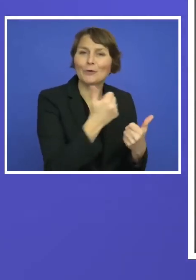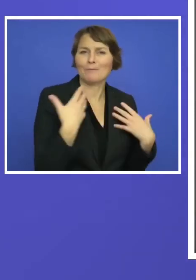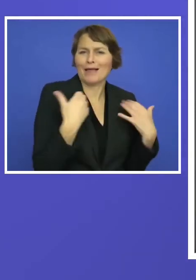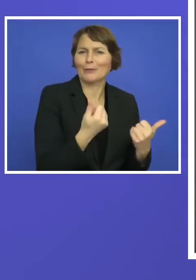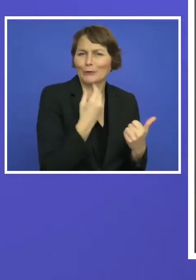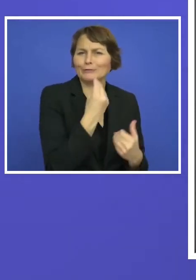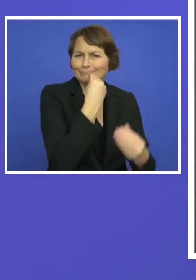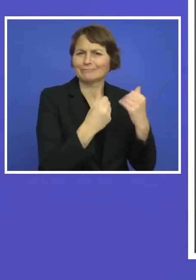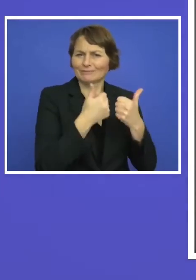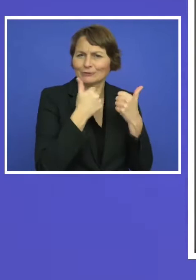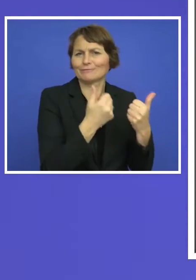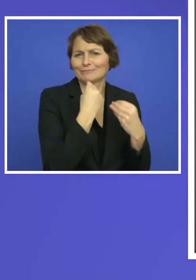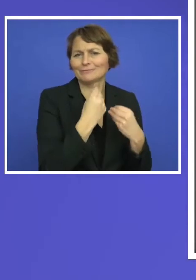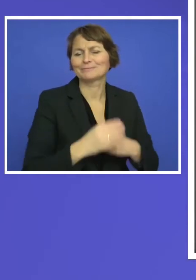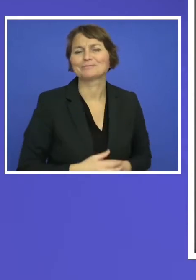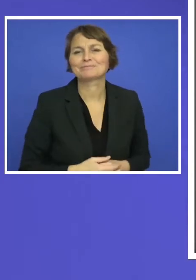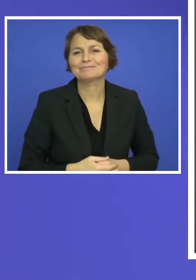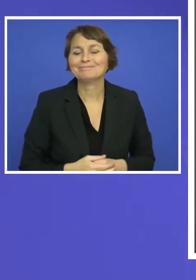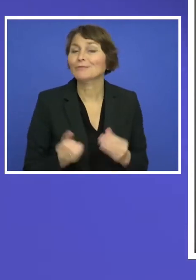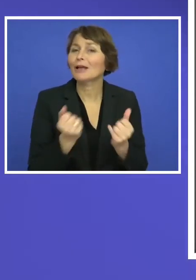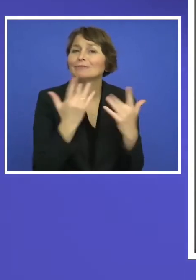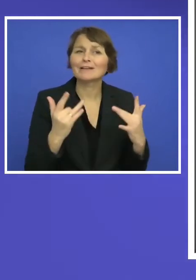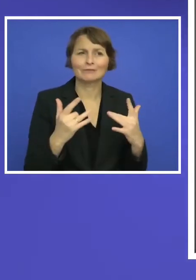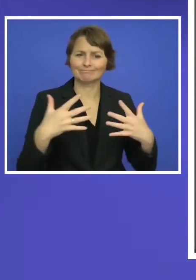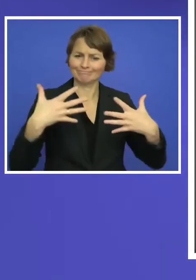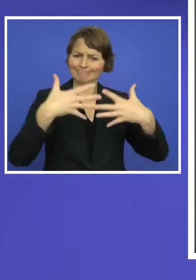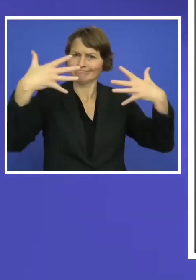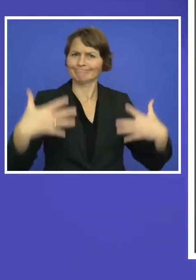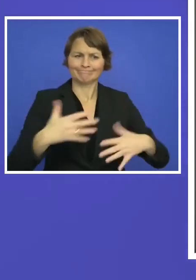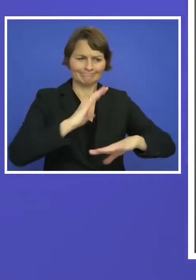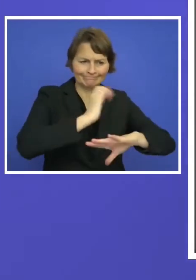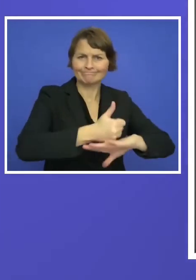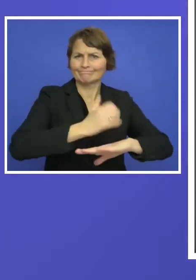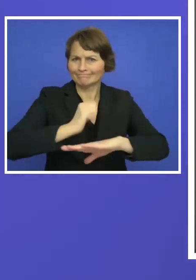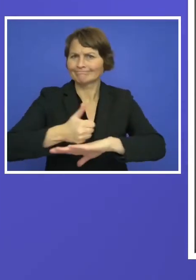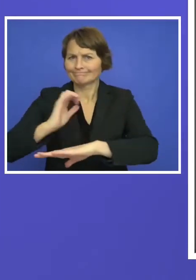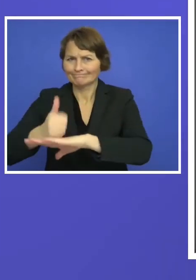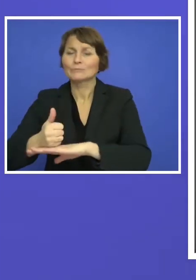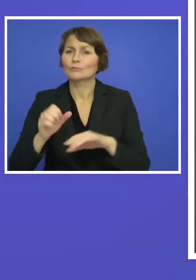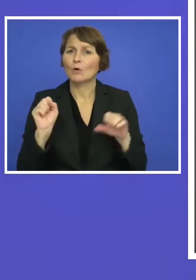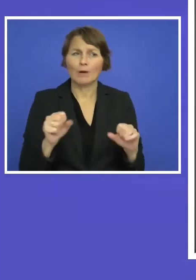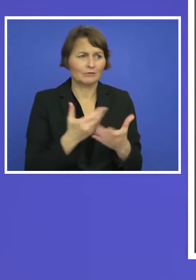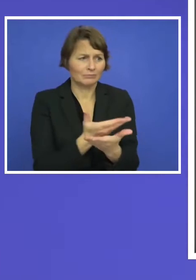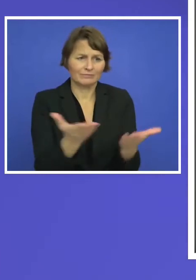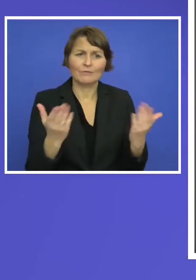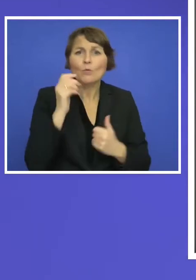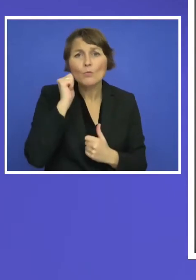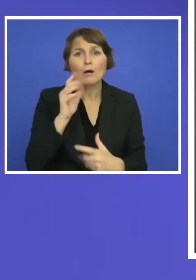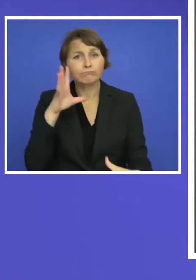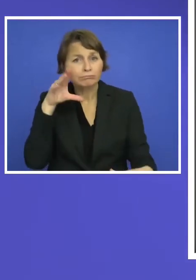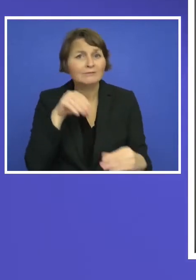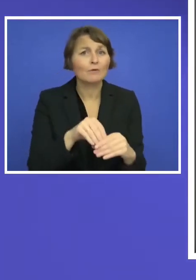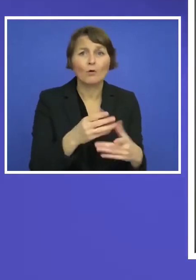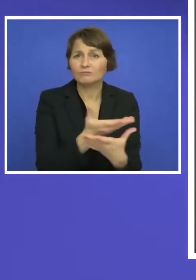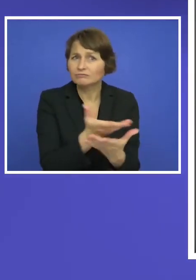is a kind of infrastructure for that it is possible for women then to participate into working